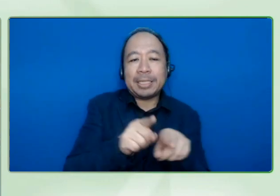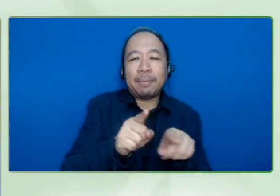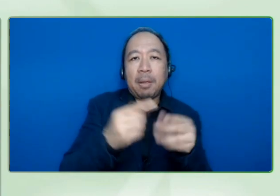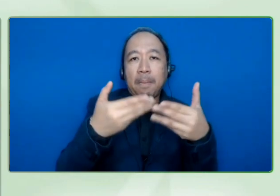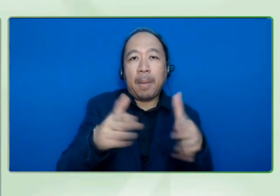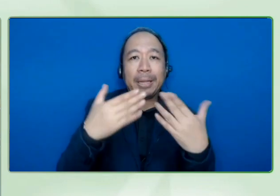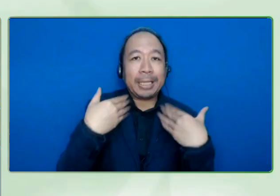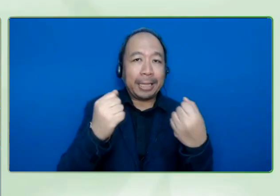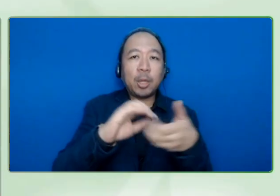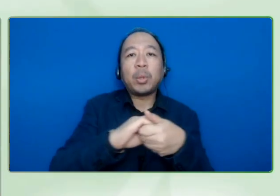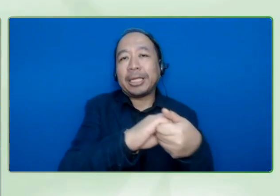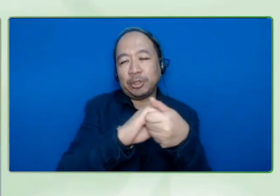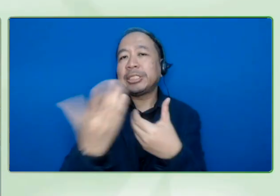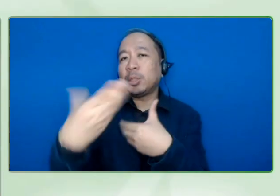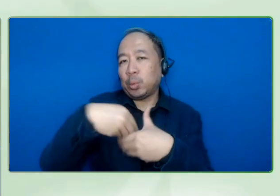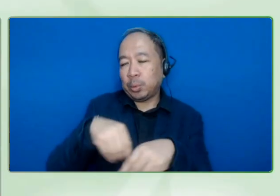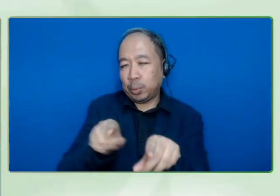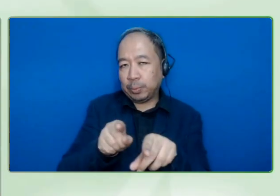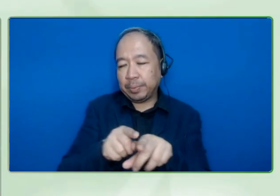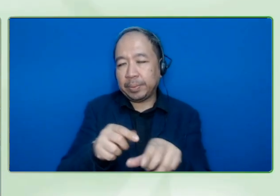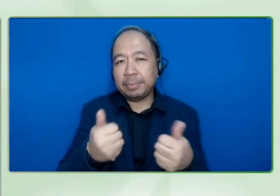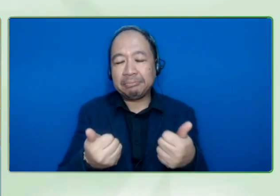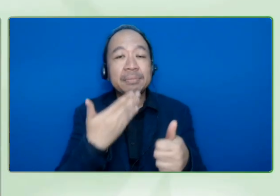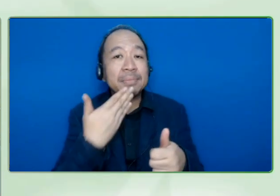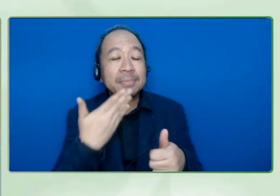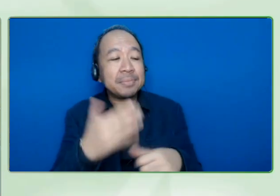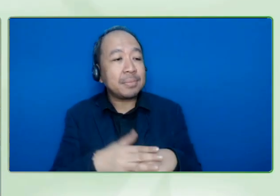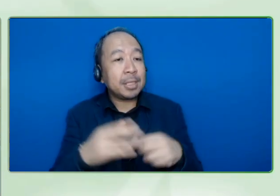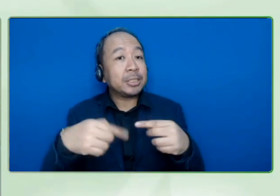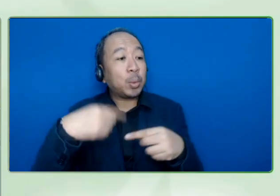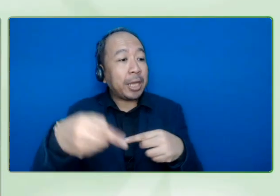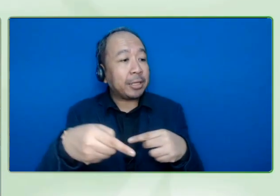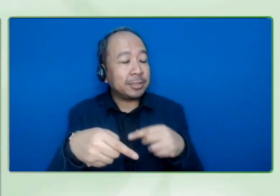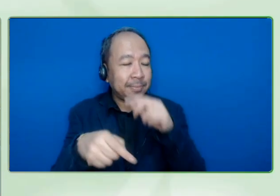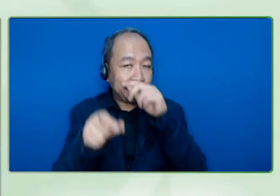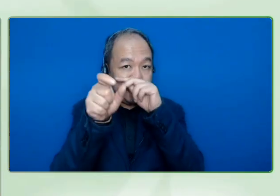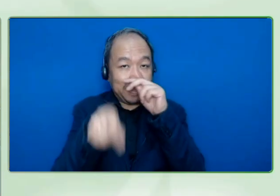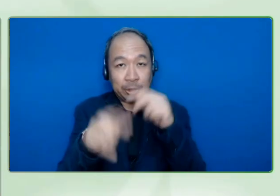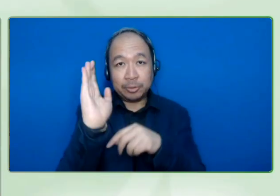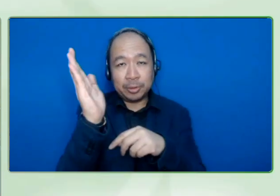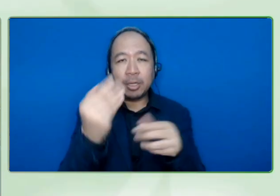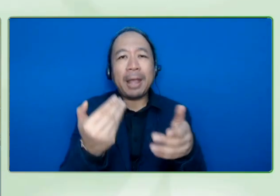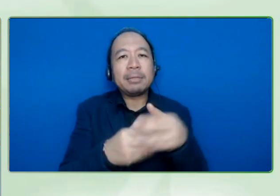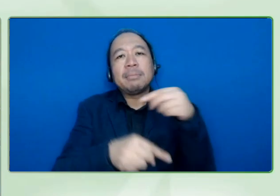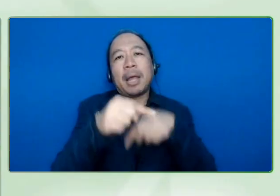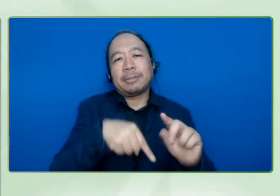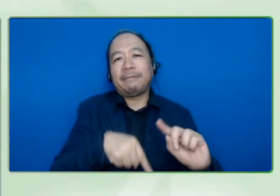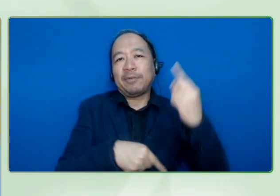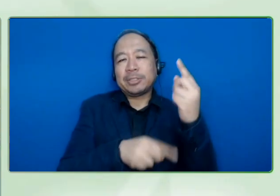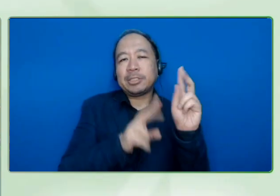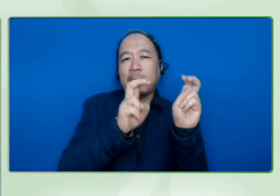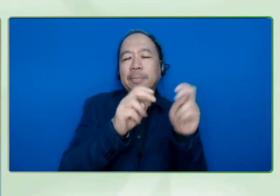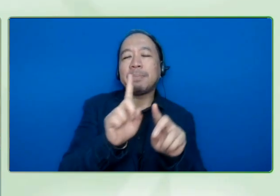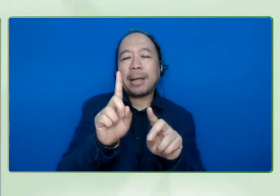you. Great, shall we move on to the next session? We'll definitely come back to this conversation. Who's next?